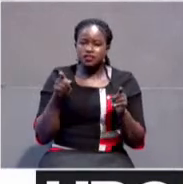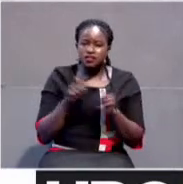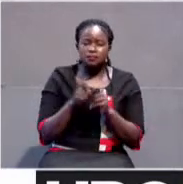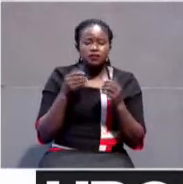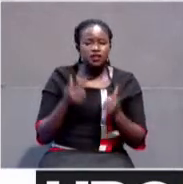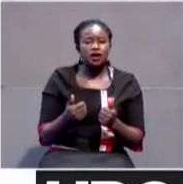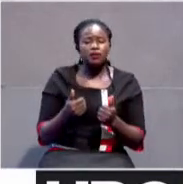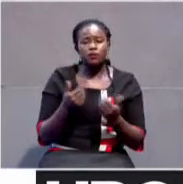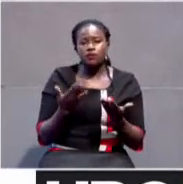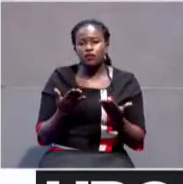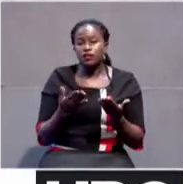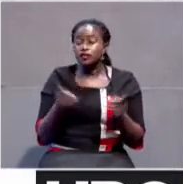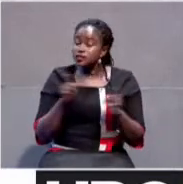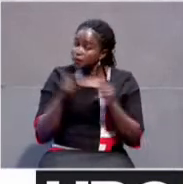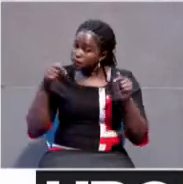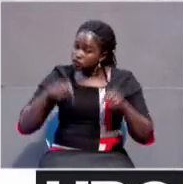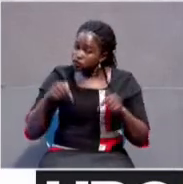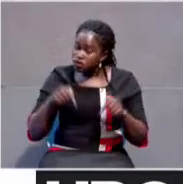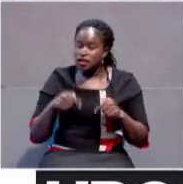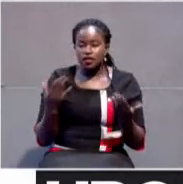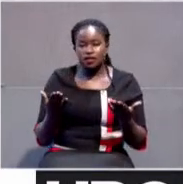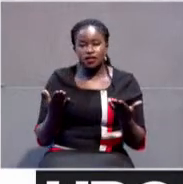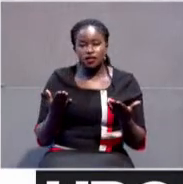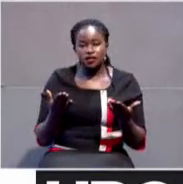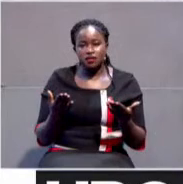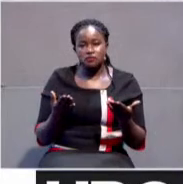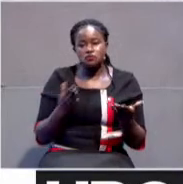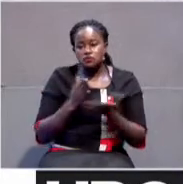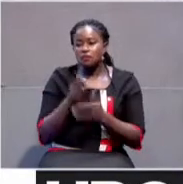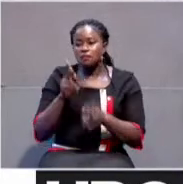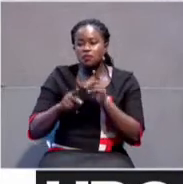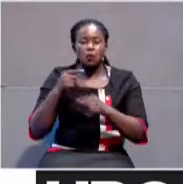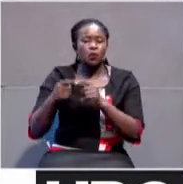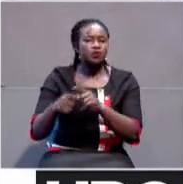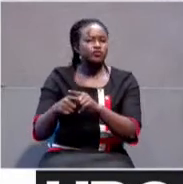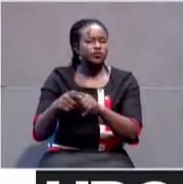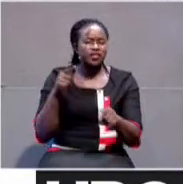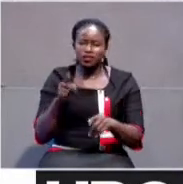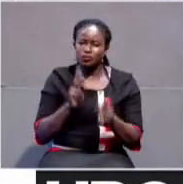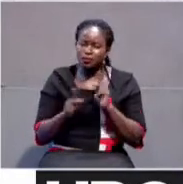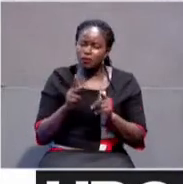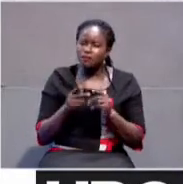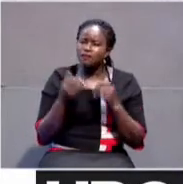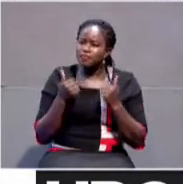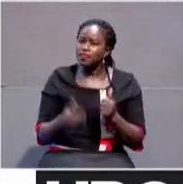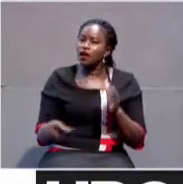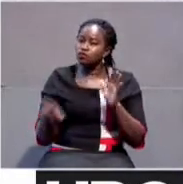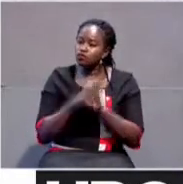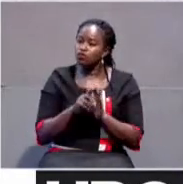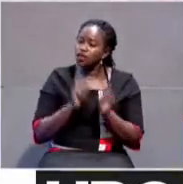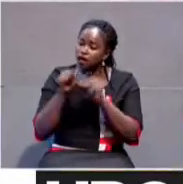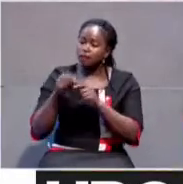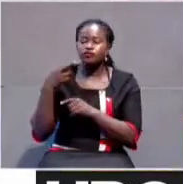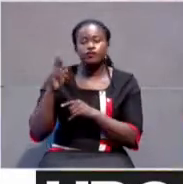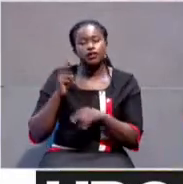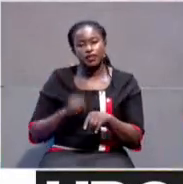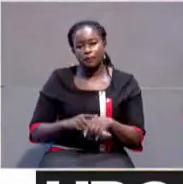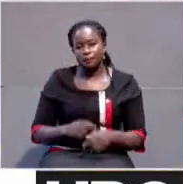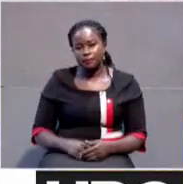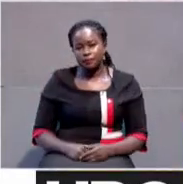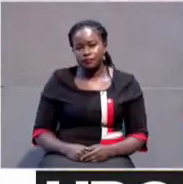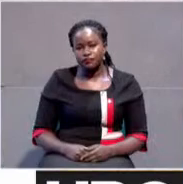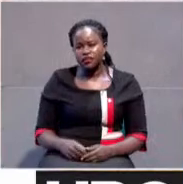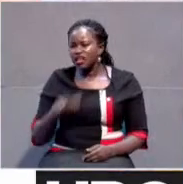past. But even today, sheep are not sacrificed like human beings. So this law has come in time.